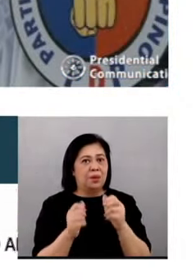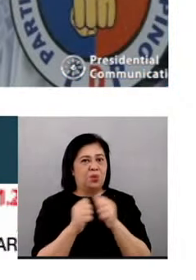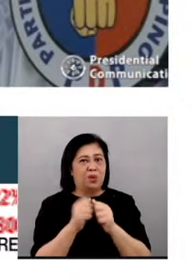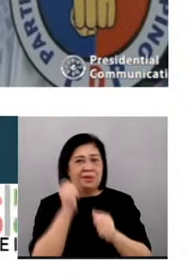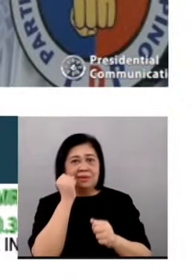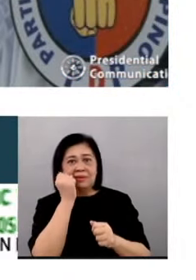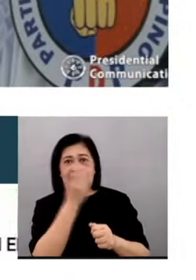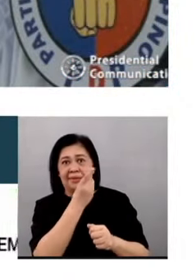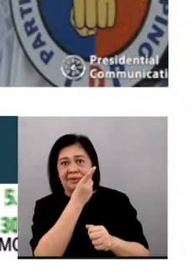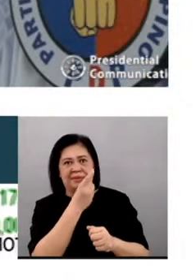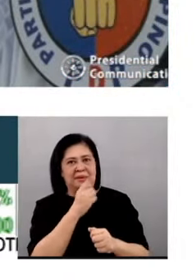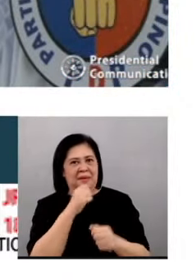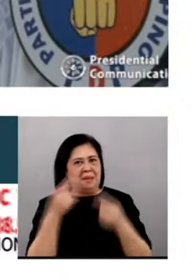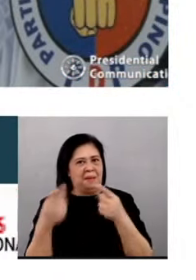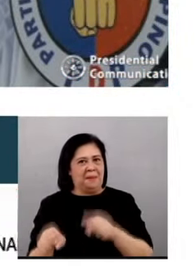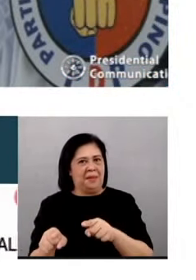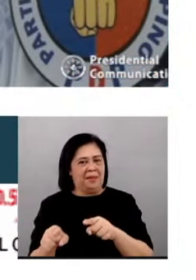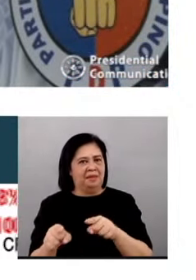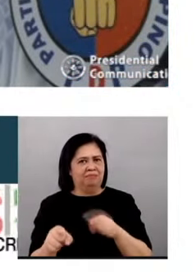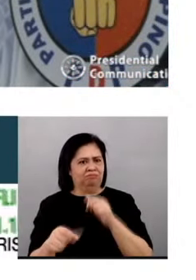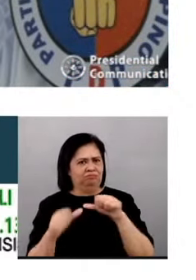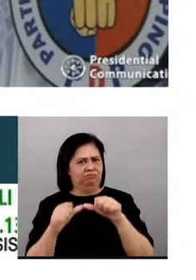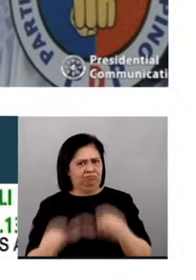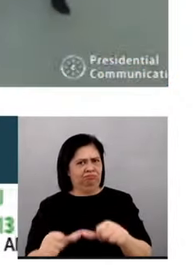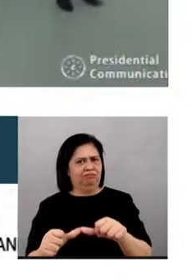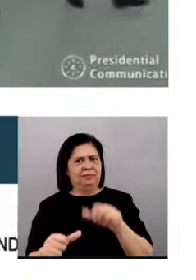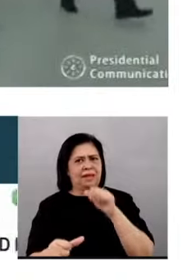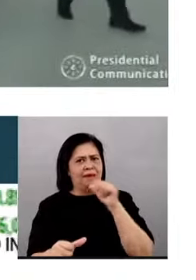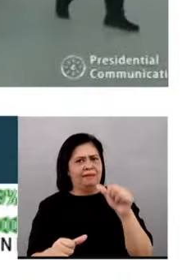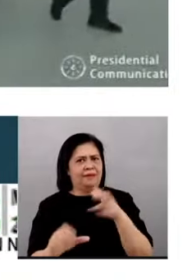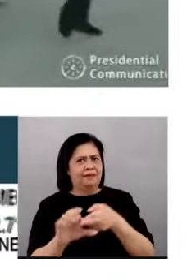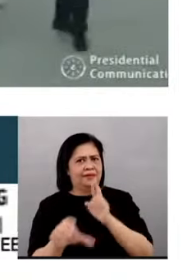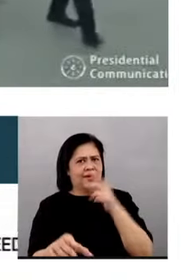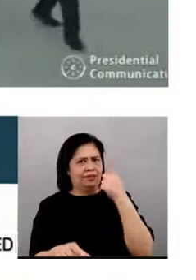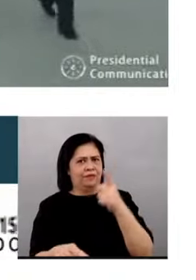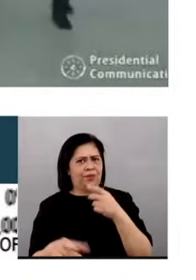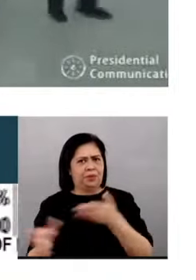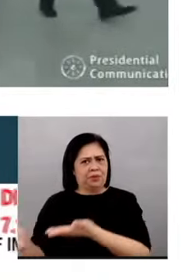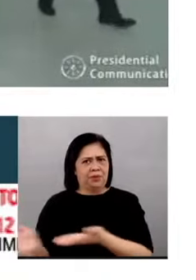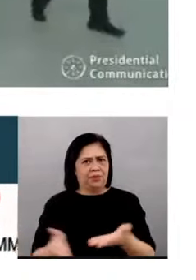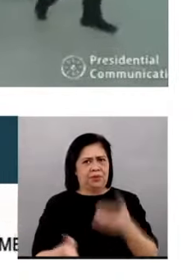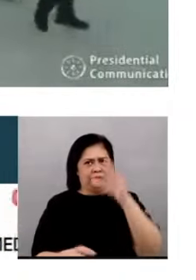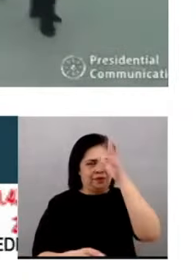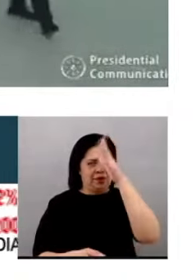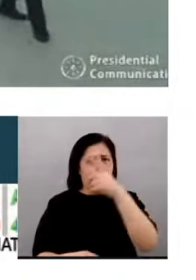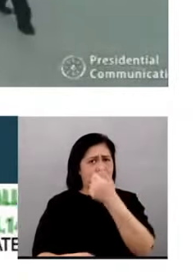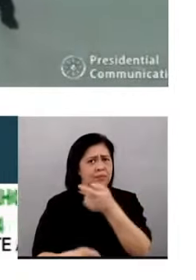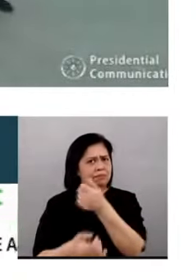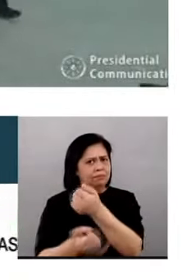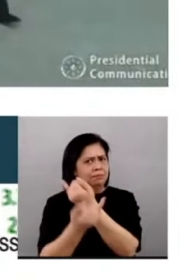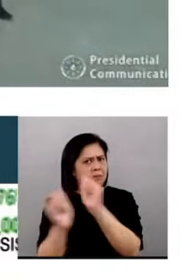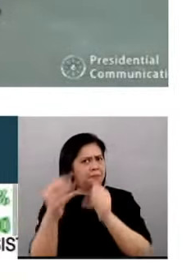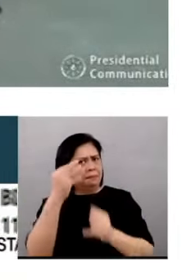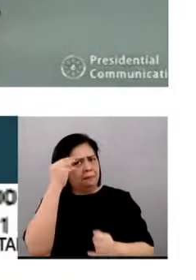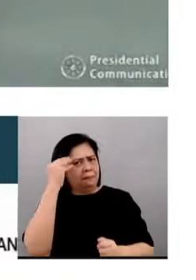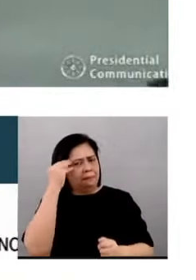Duterte. She will not resign in favor of her father. Because as I said, she has her own mind. I mean,